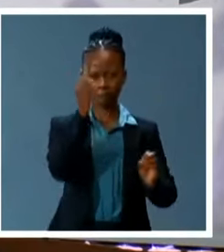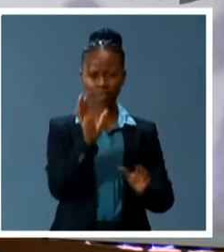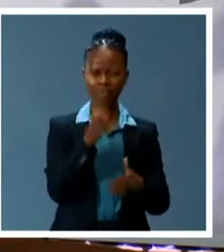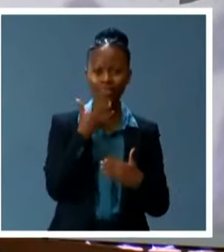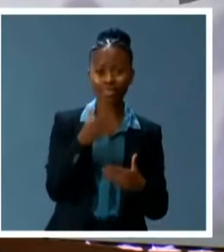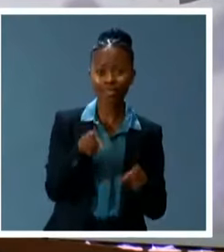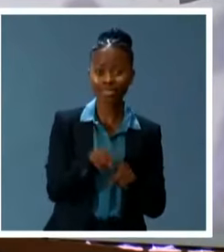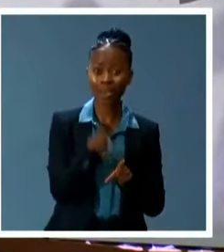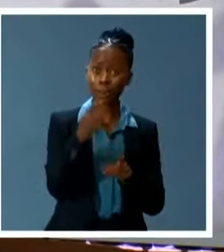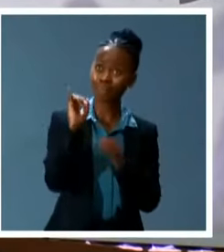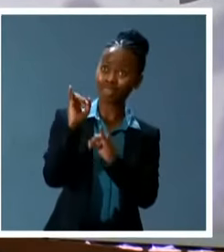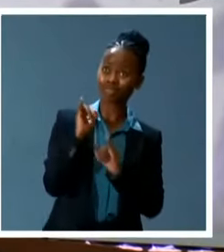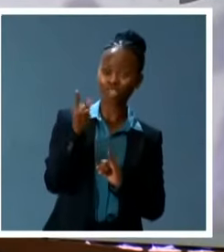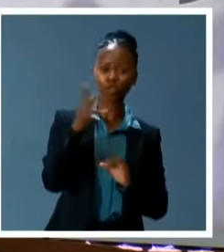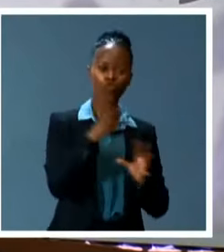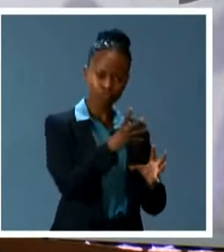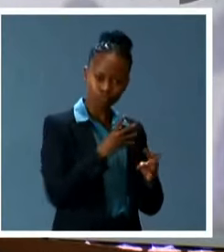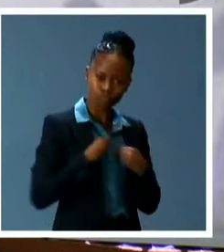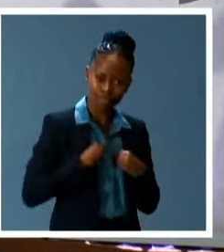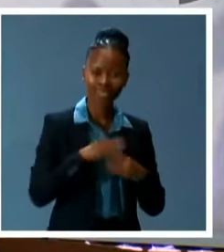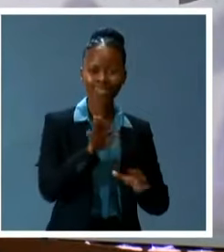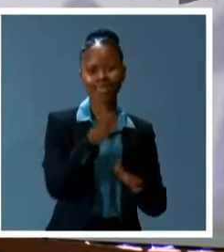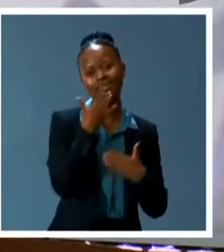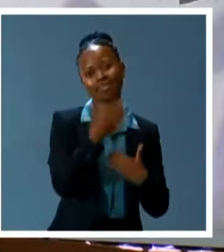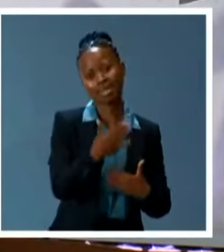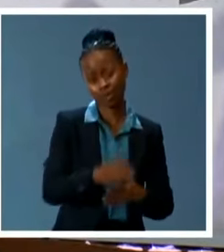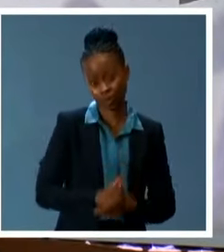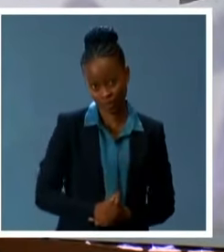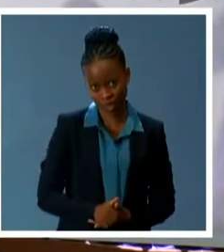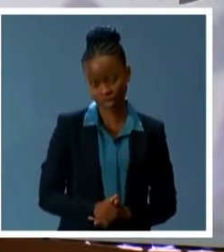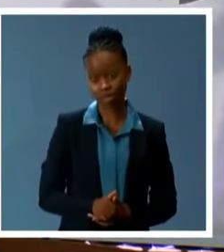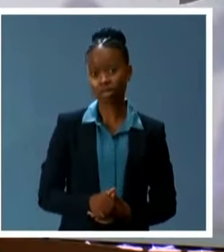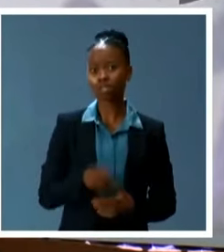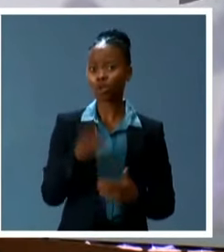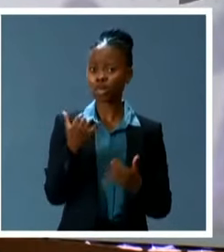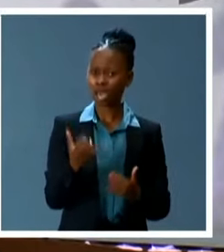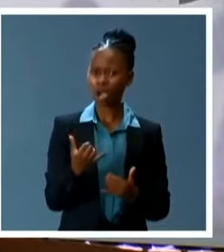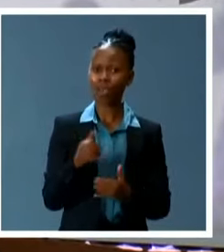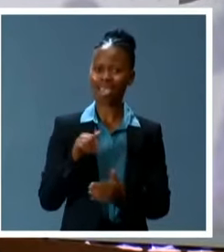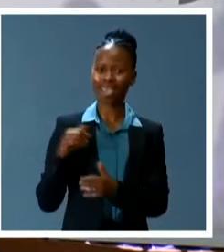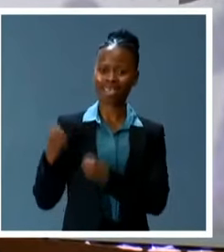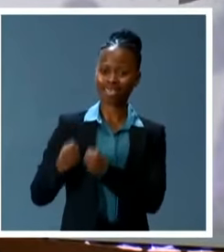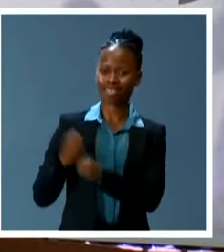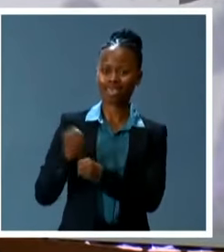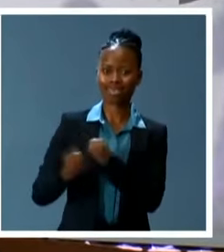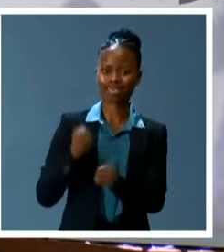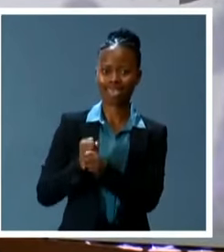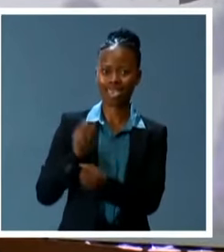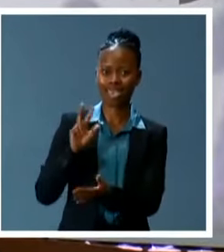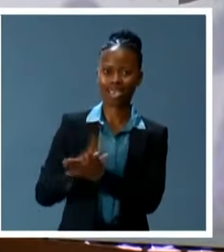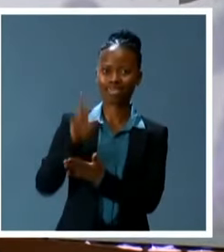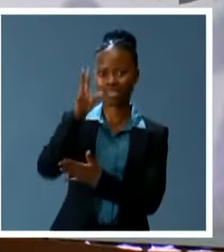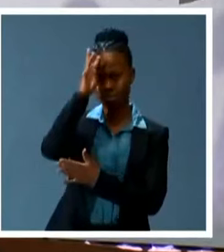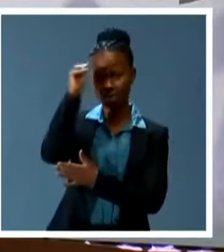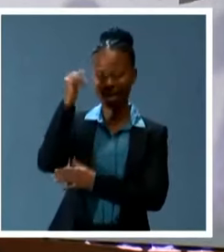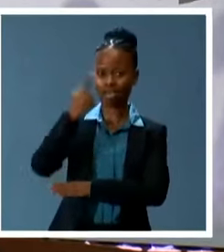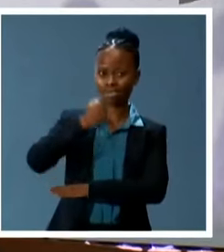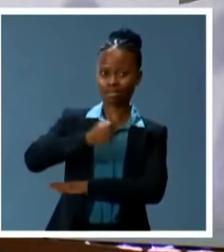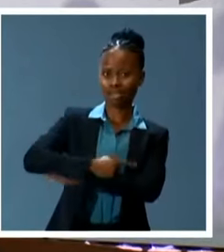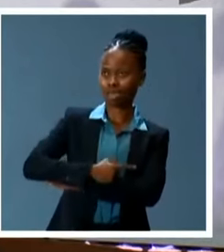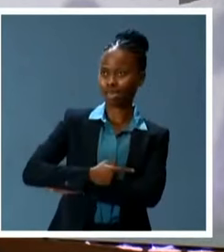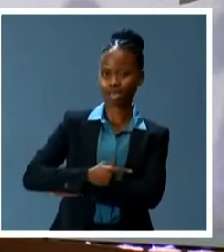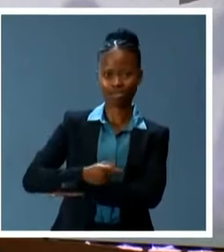accepting our invitation as the Nelson Mandela Foundation to deliver the 18th Nelson Mandela Annual Lecture. We're